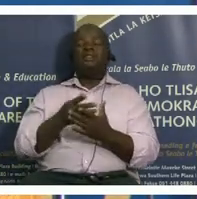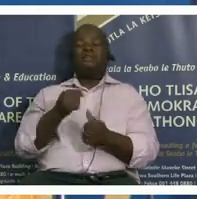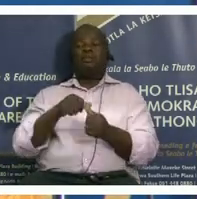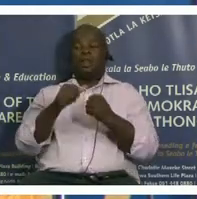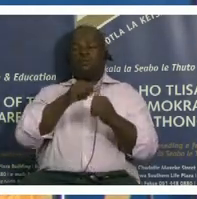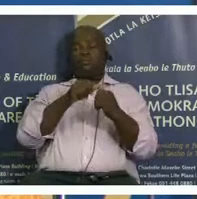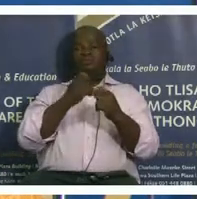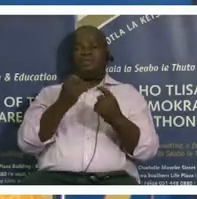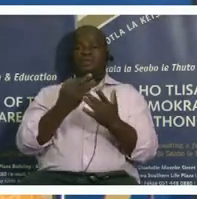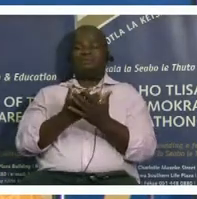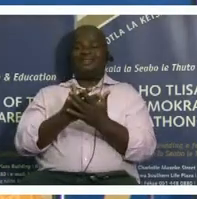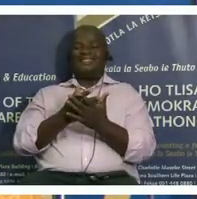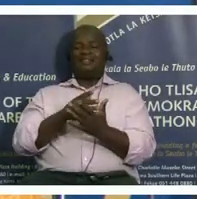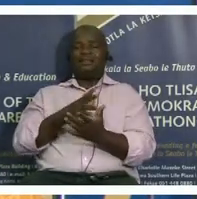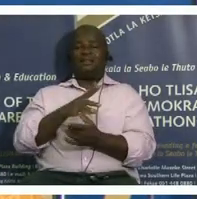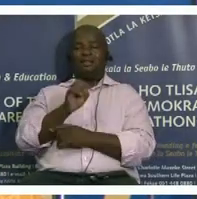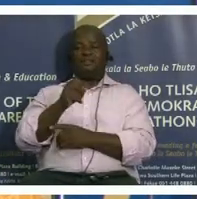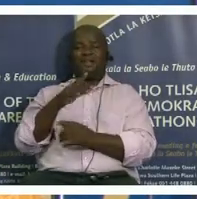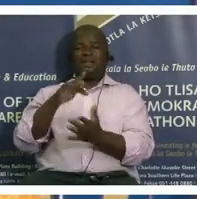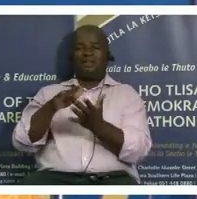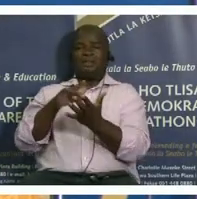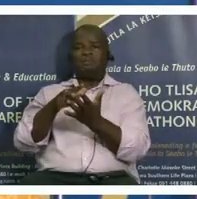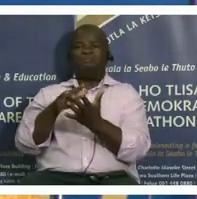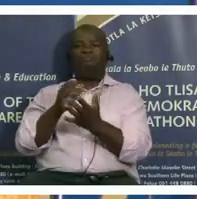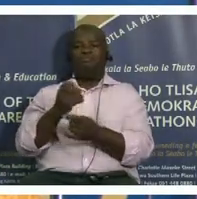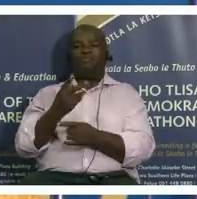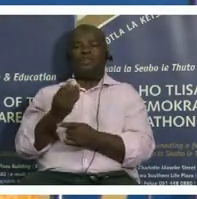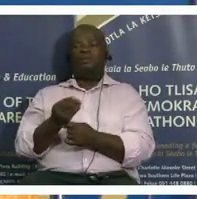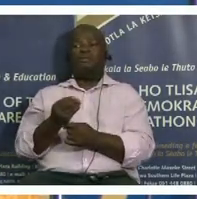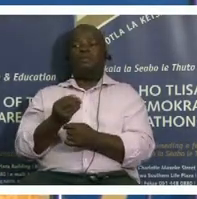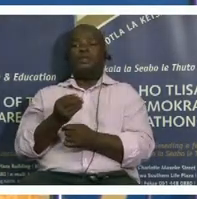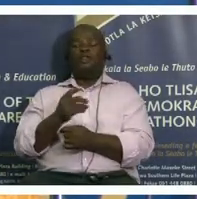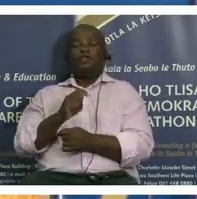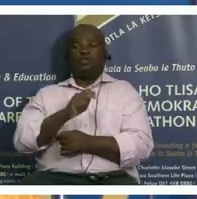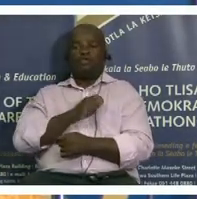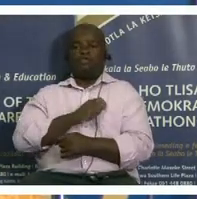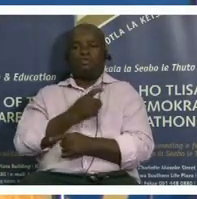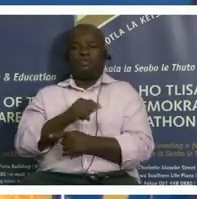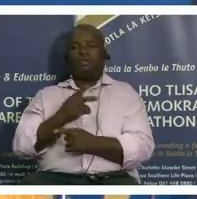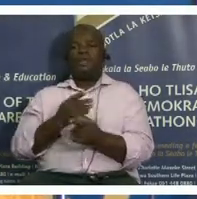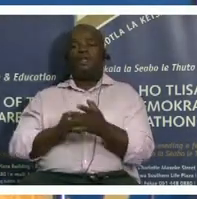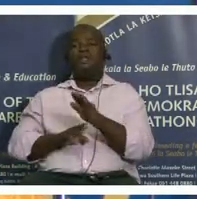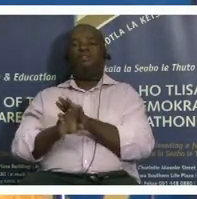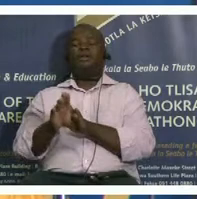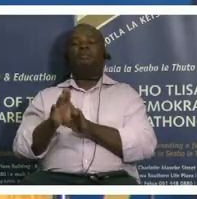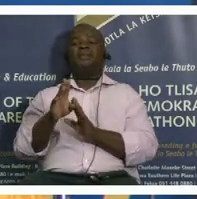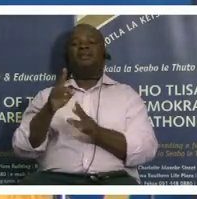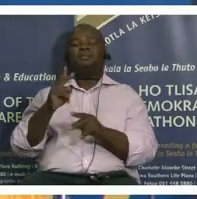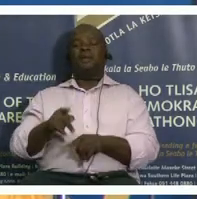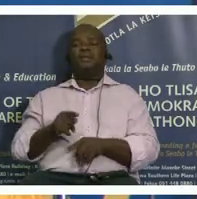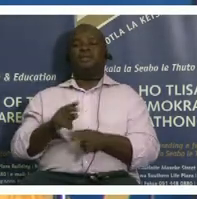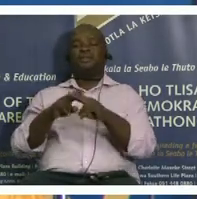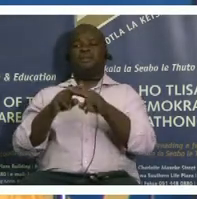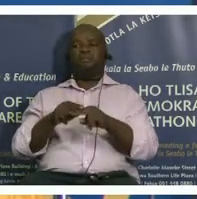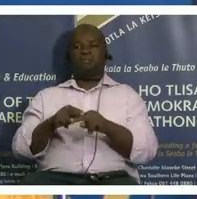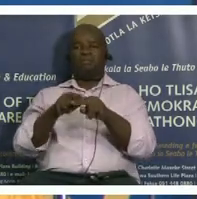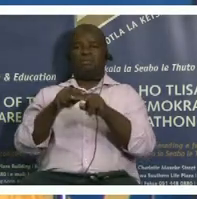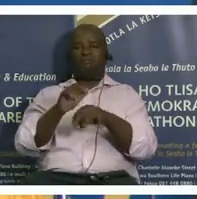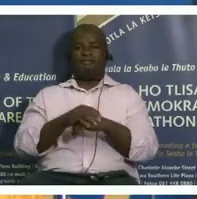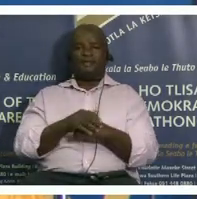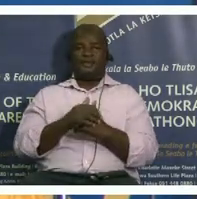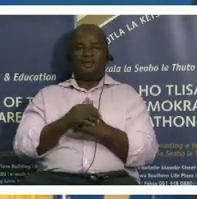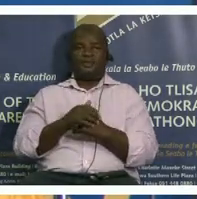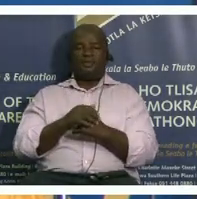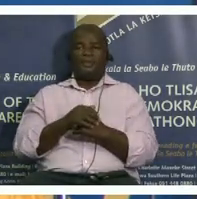of South Africa, a reality upon which our development must be based.